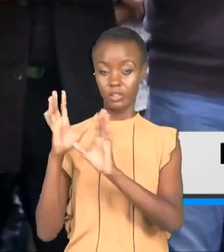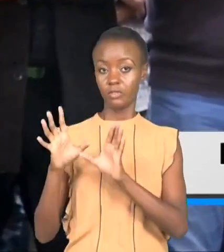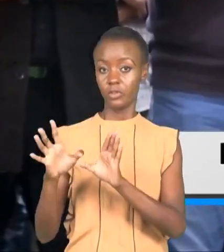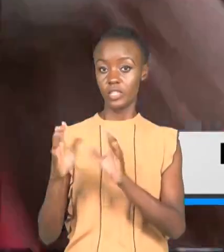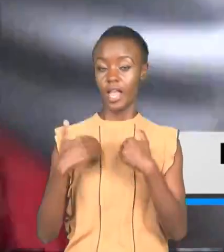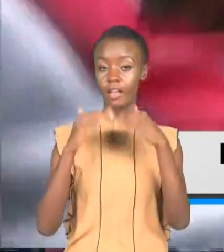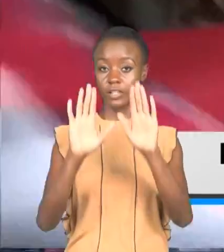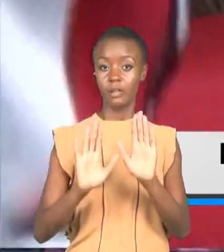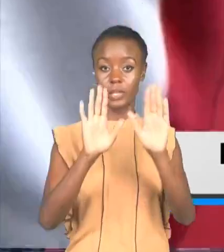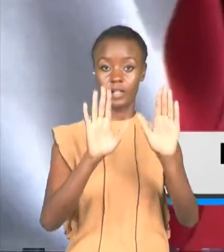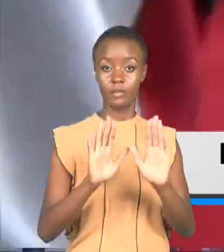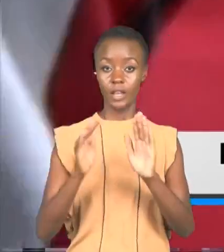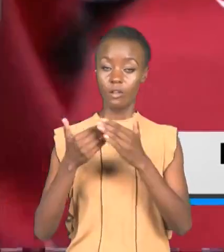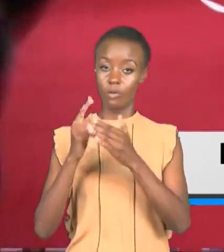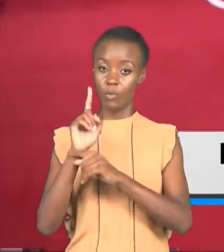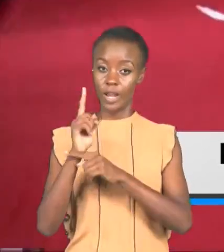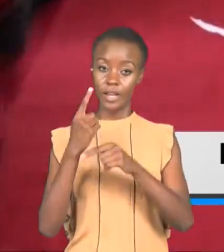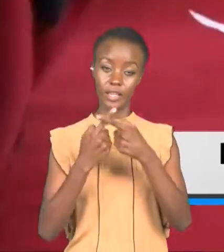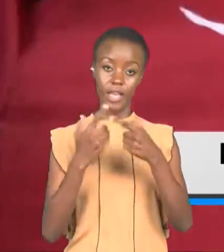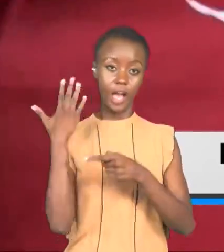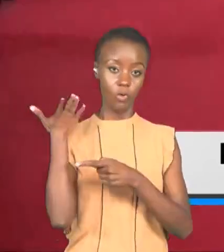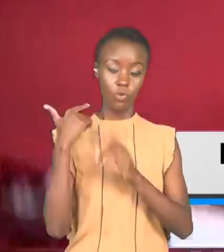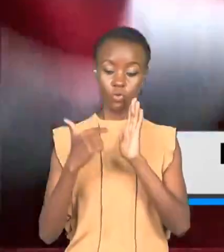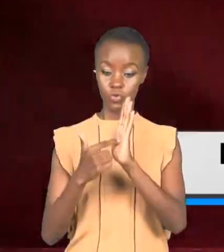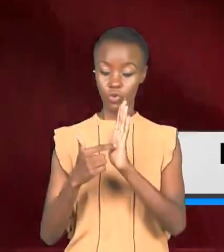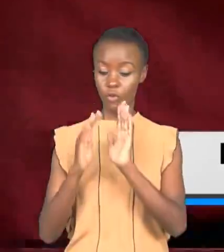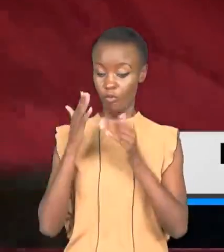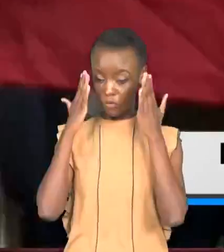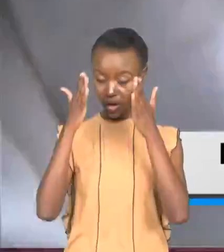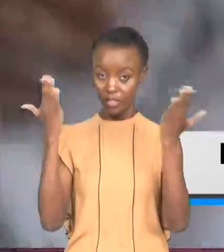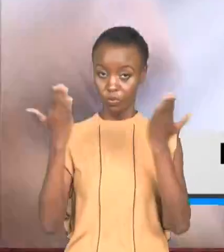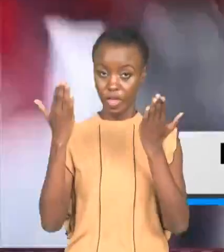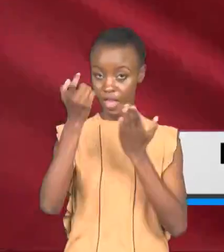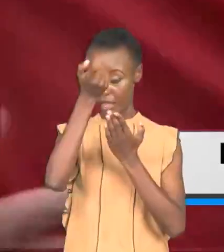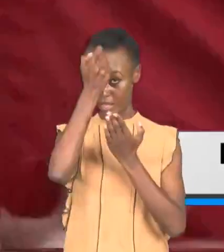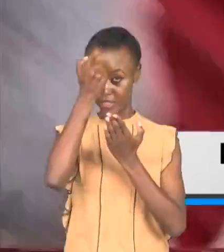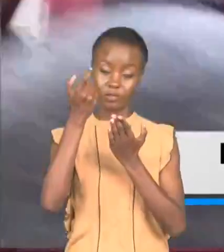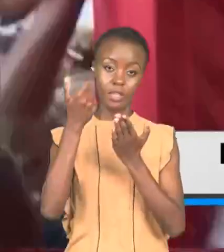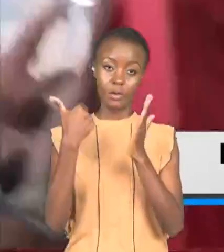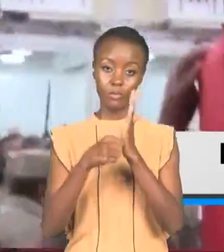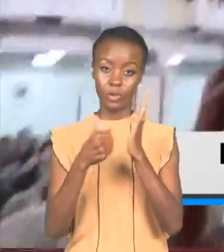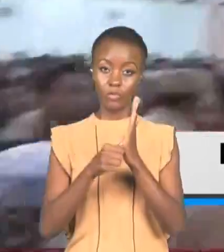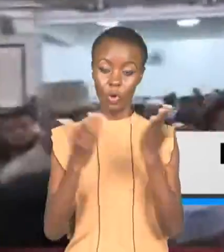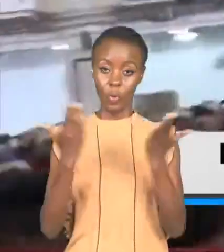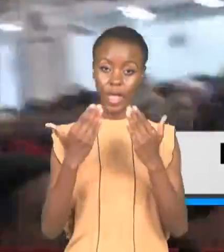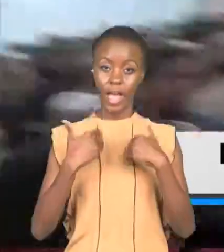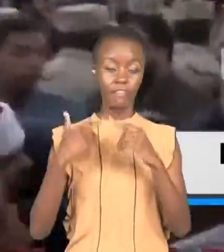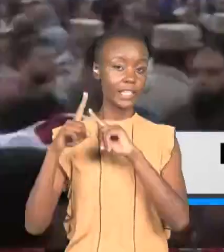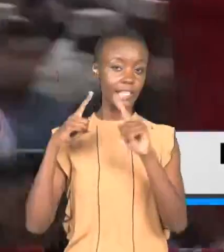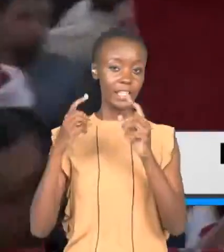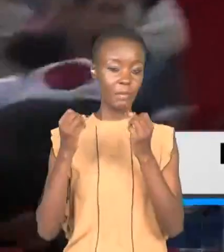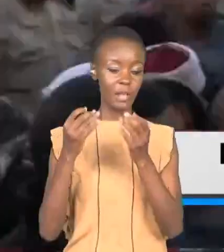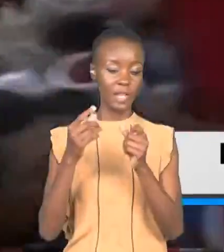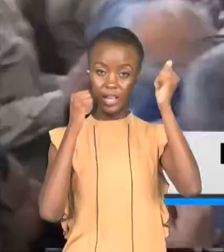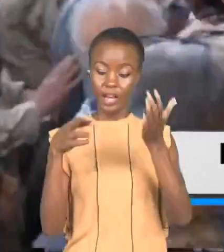a campaign a year ago against Islamist militants focused on Egypt's Sinai Peninsula and have killed several hundred